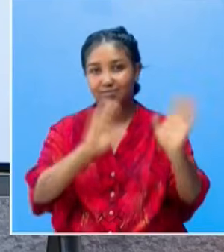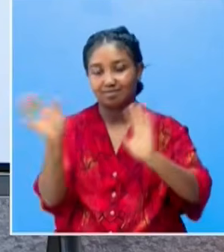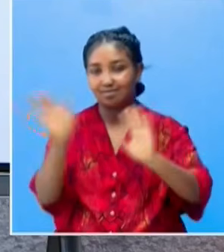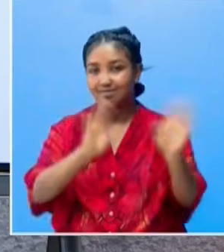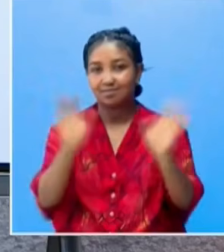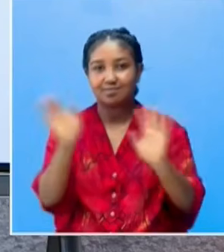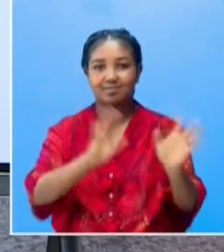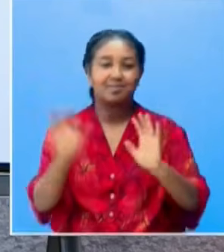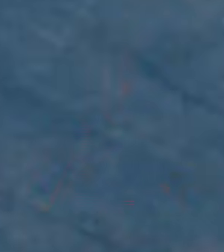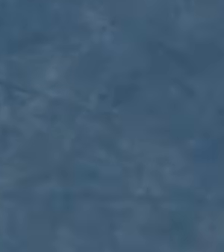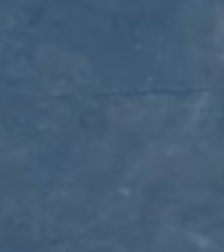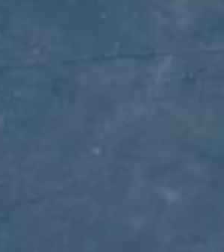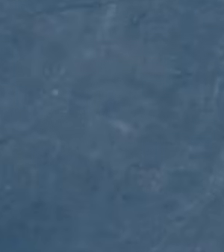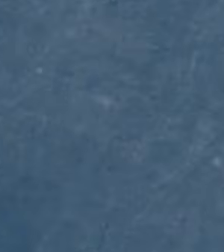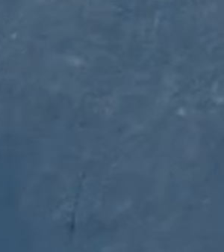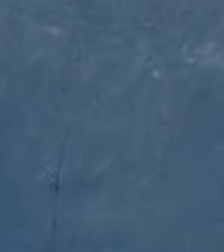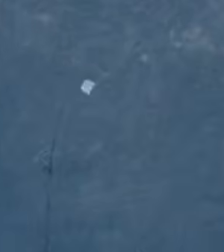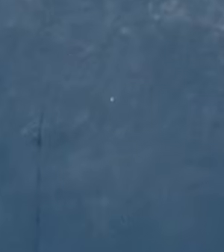then, have a good one.